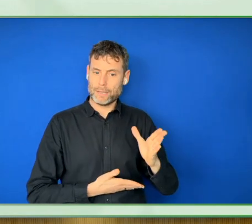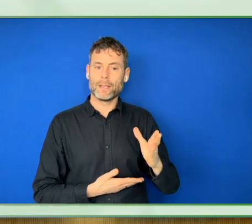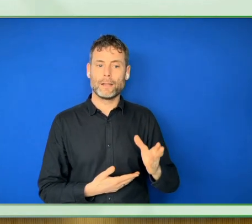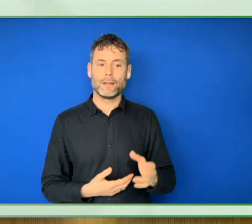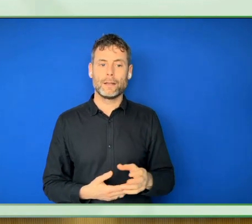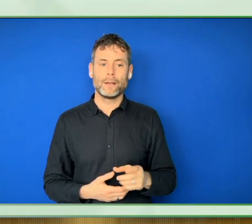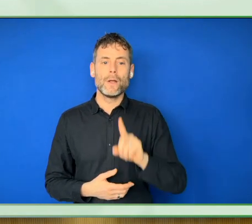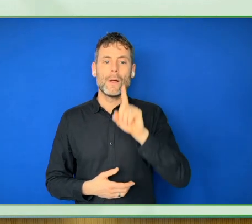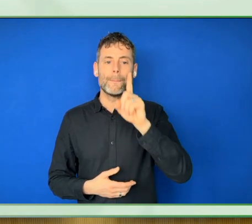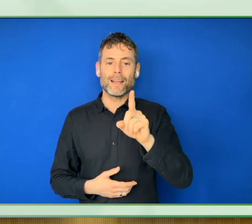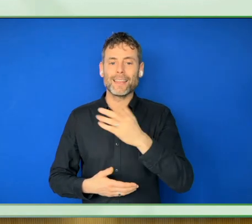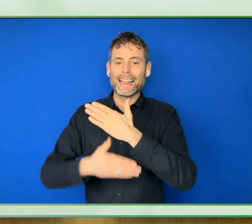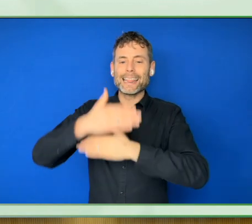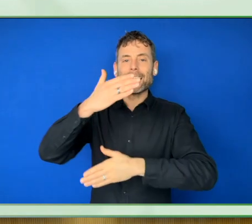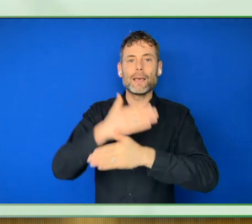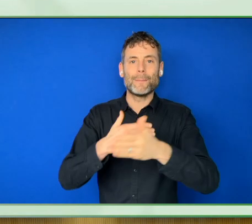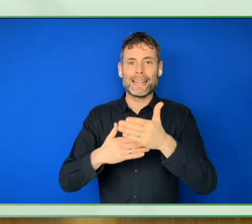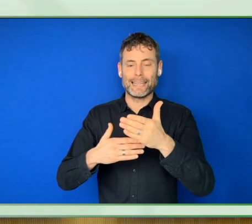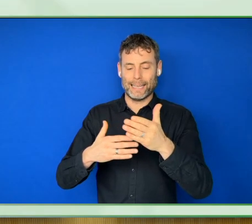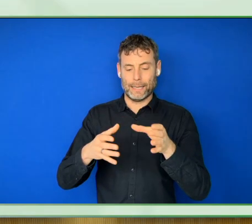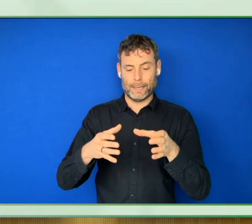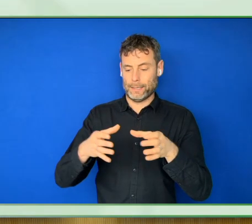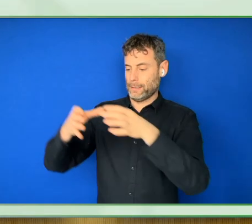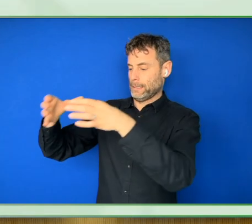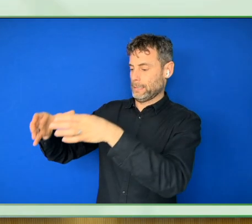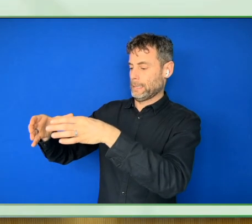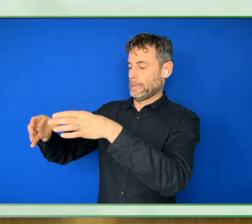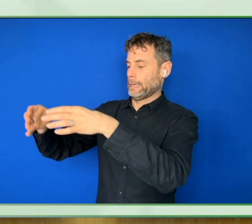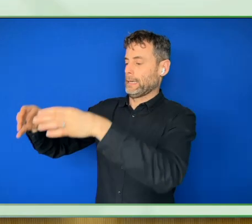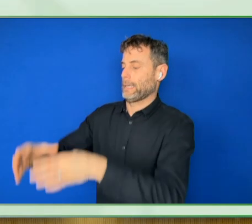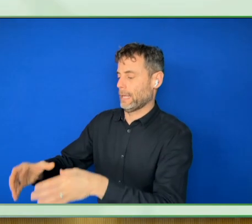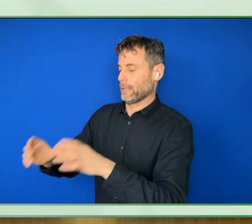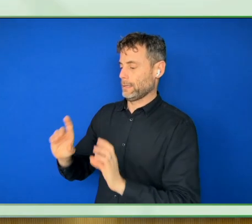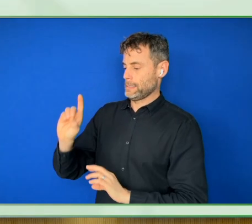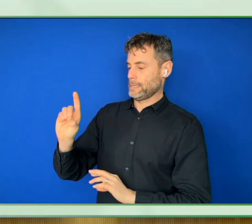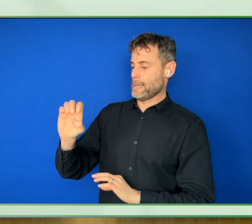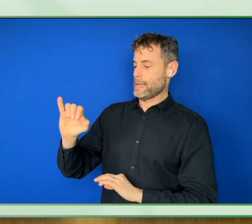diversity and inclusion than a hard human rights issue. And also the